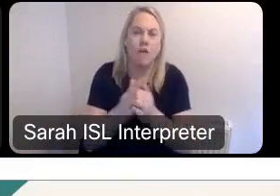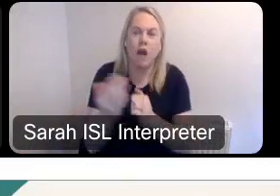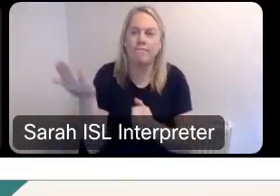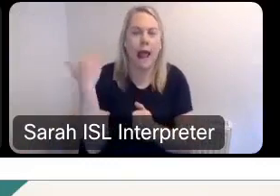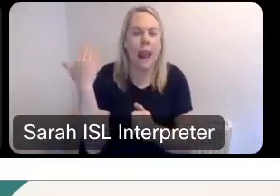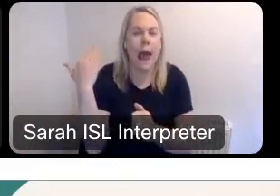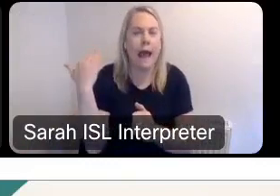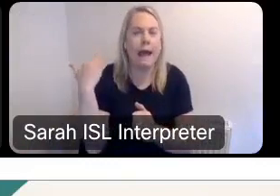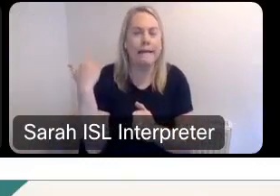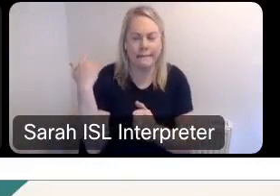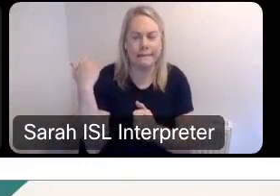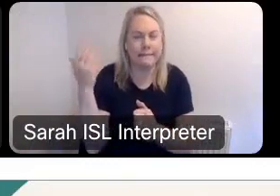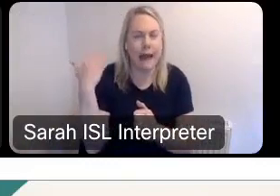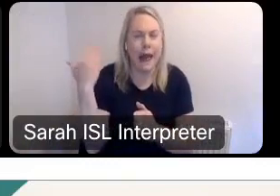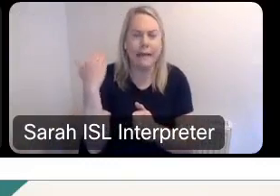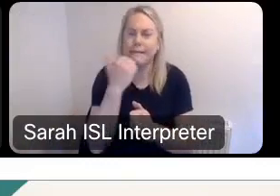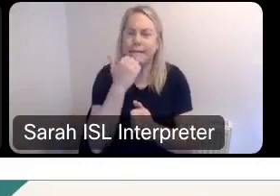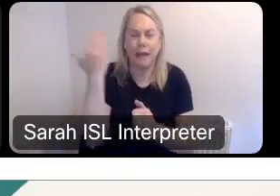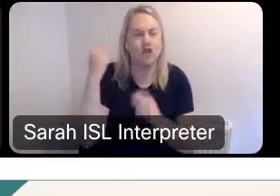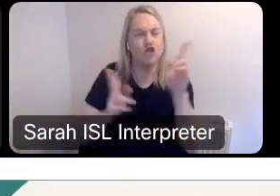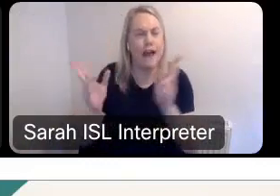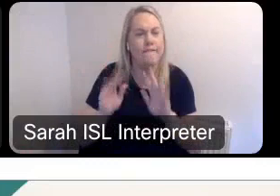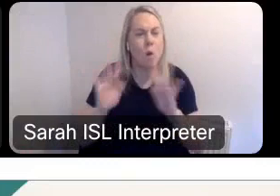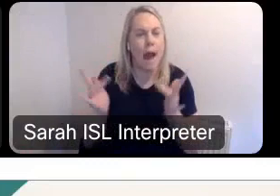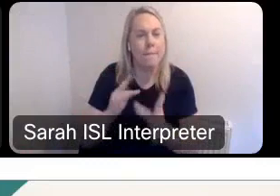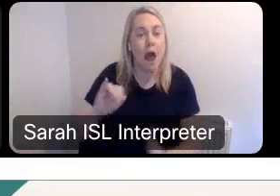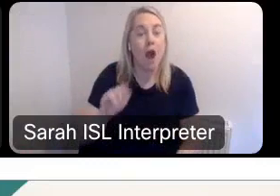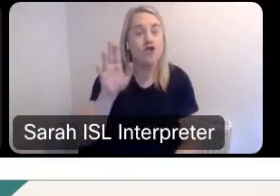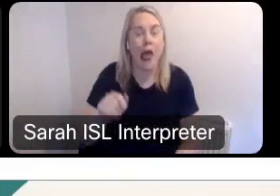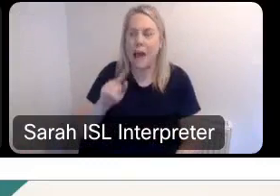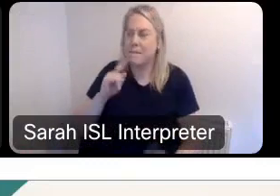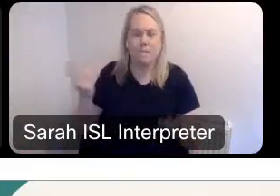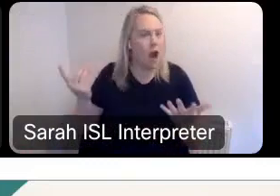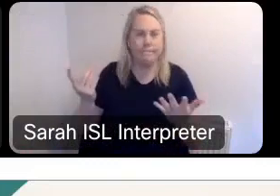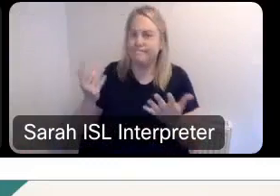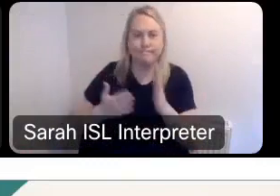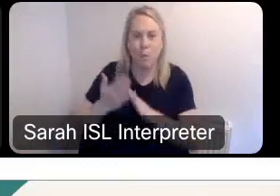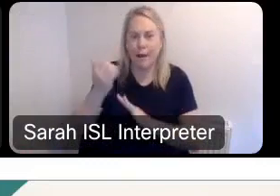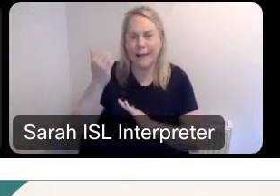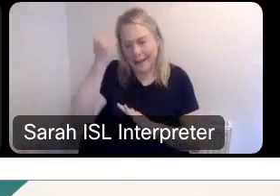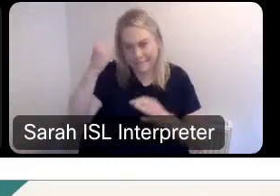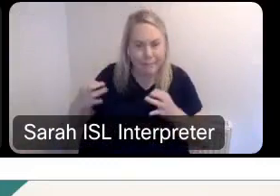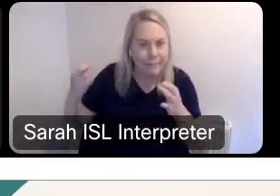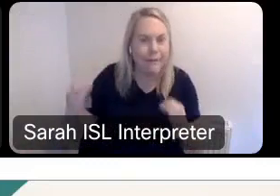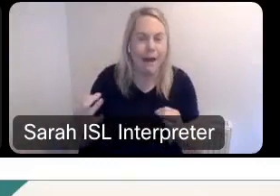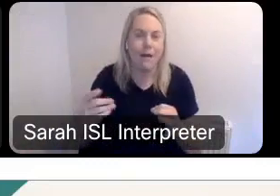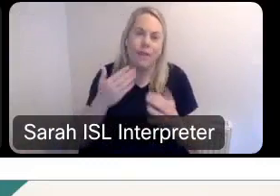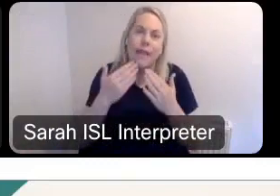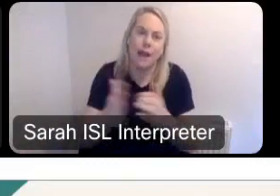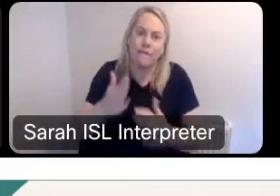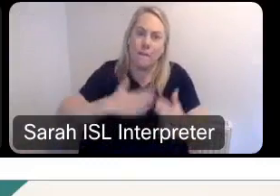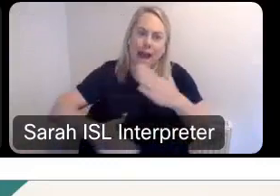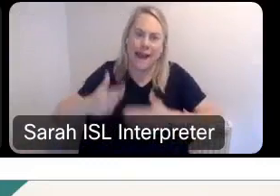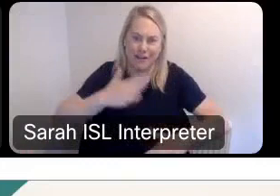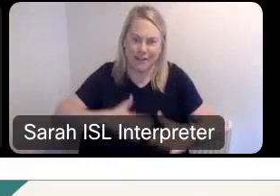last previously advertised date for the webinar in July, and we're very grateful for your patience, which will be